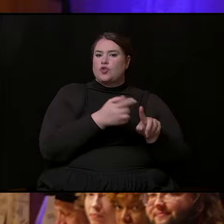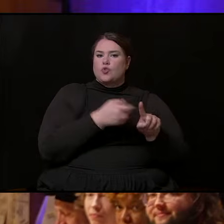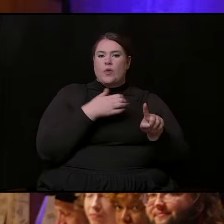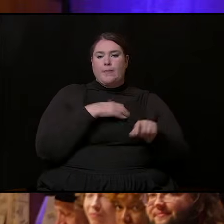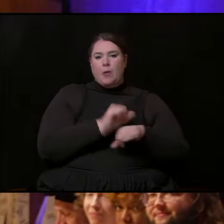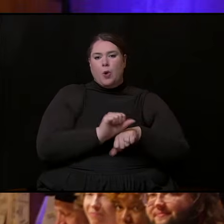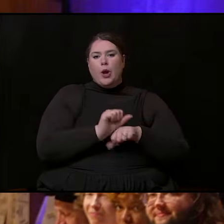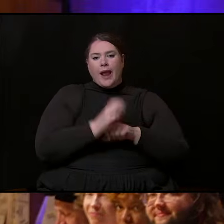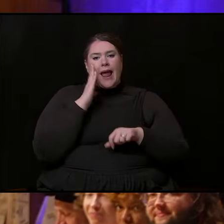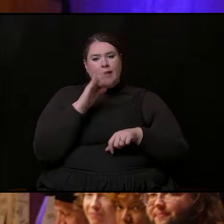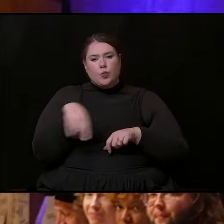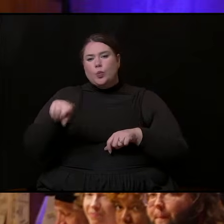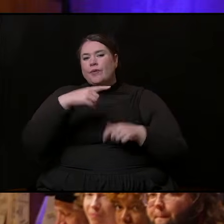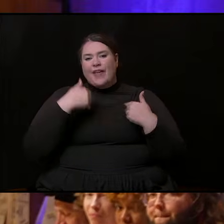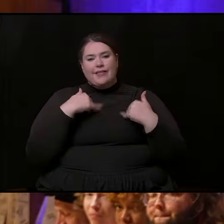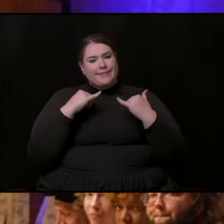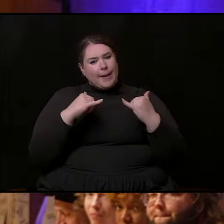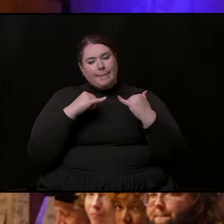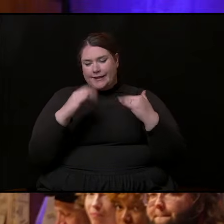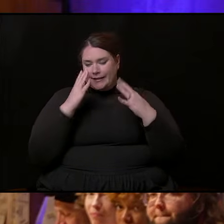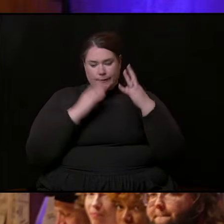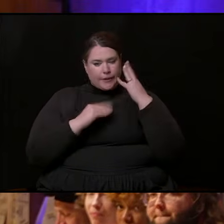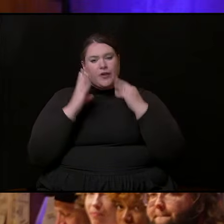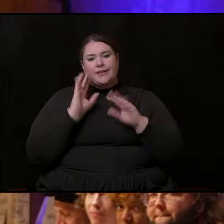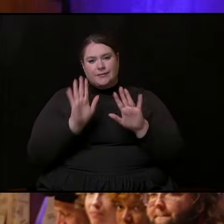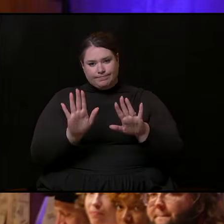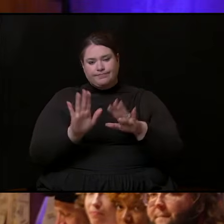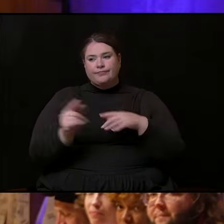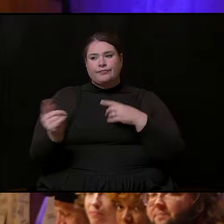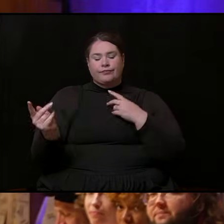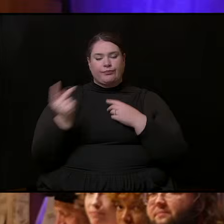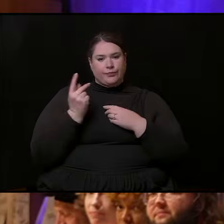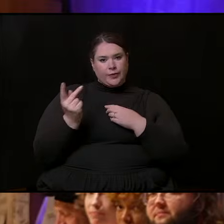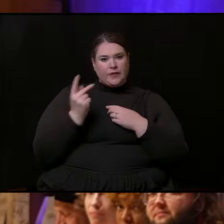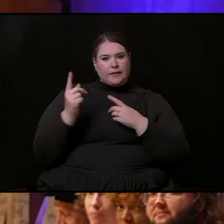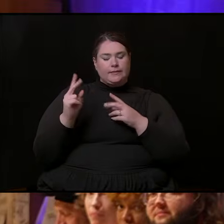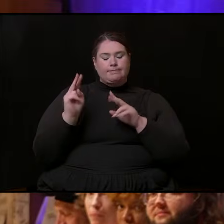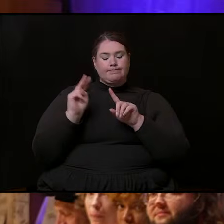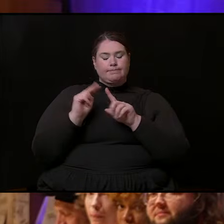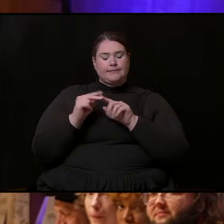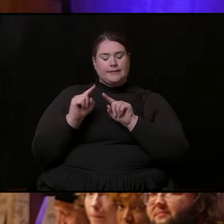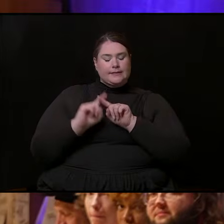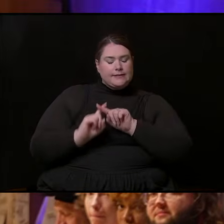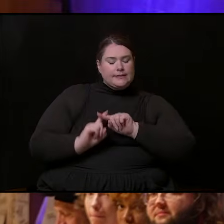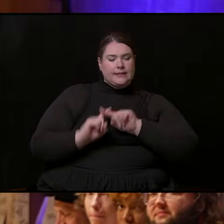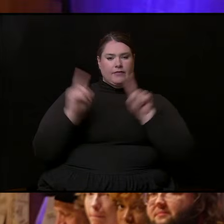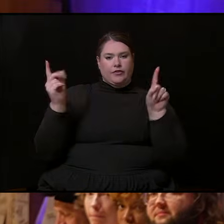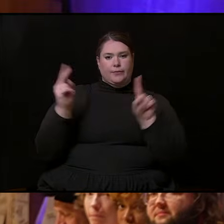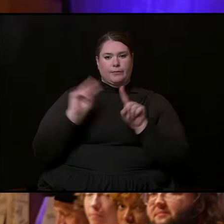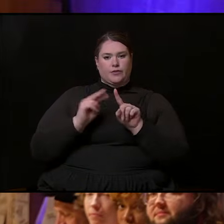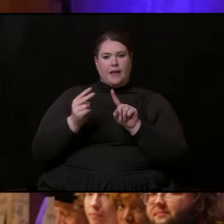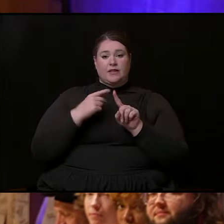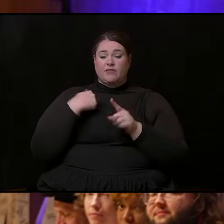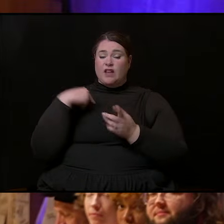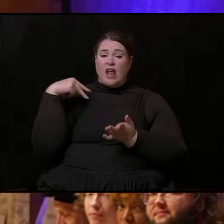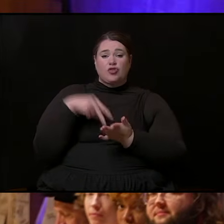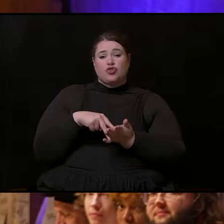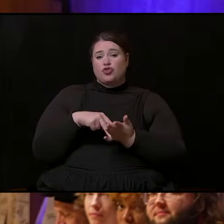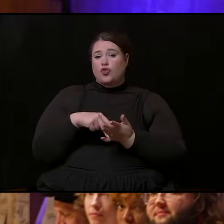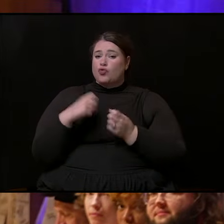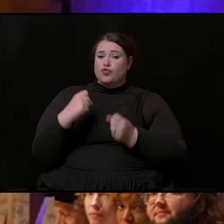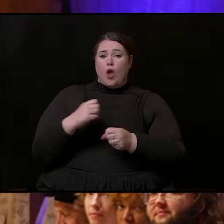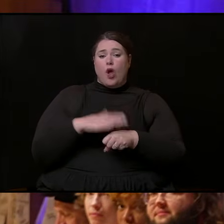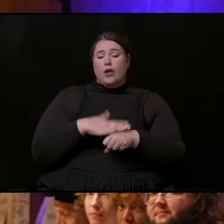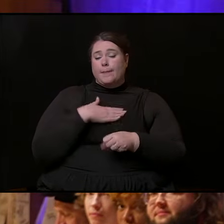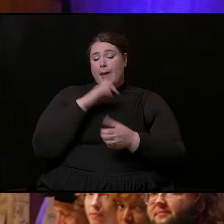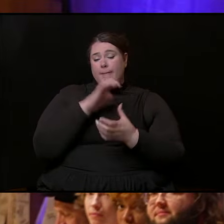that. We shared very different perspectives, and I stood firm on my beliefs in my work. She